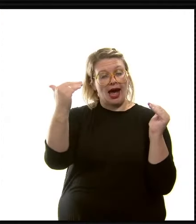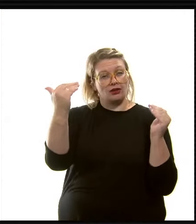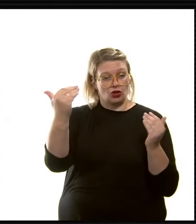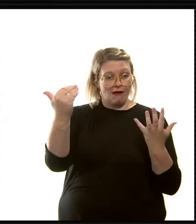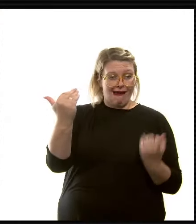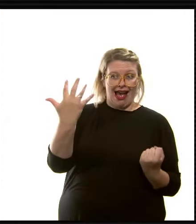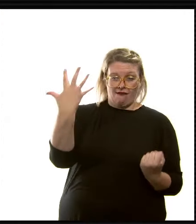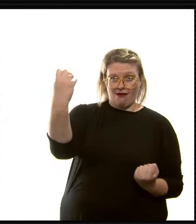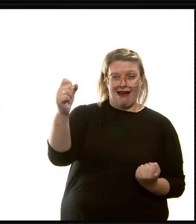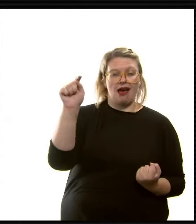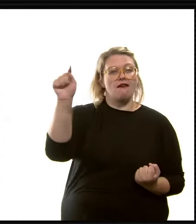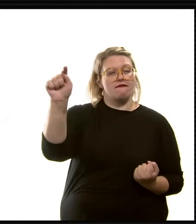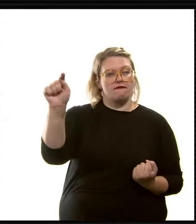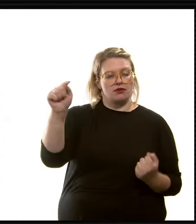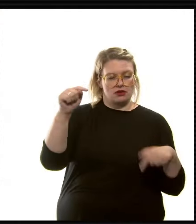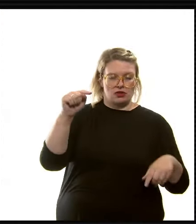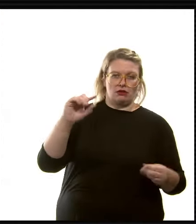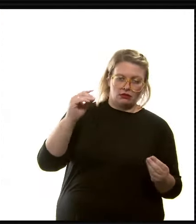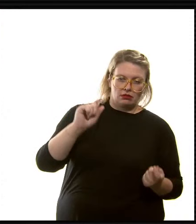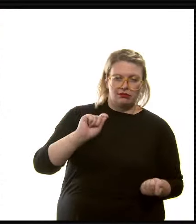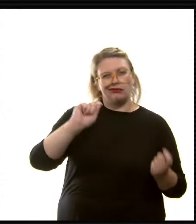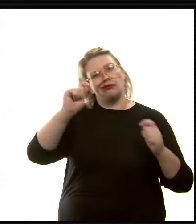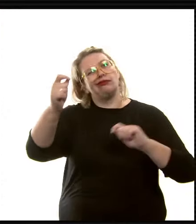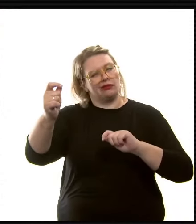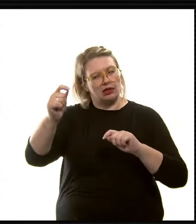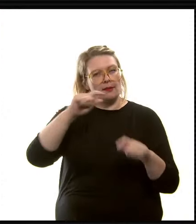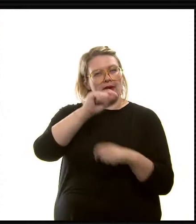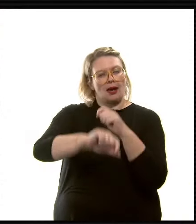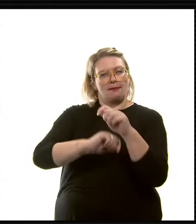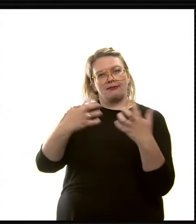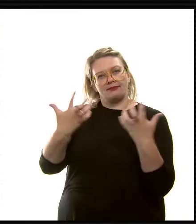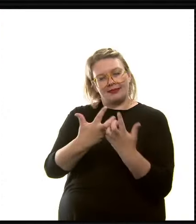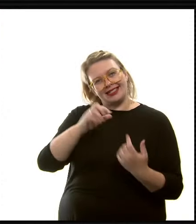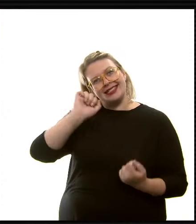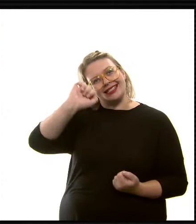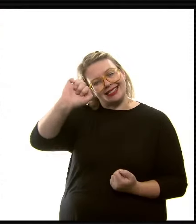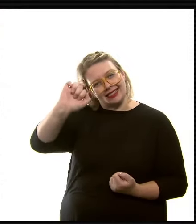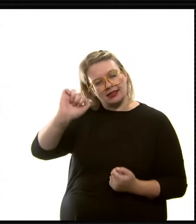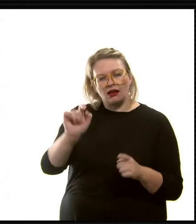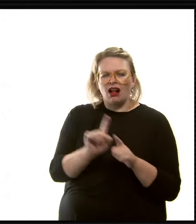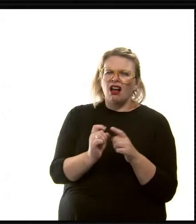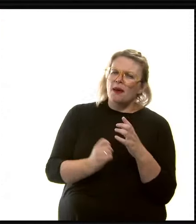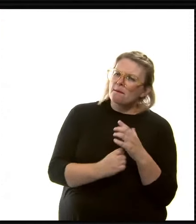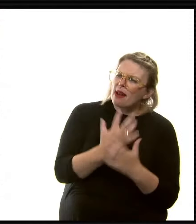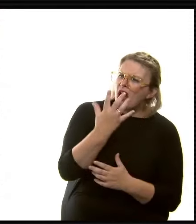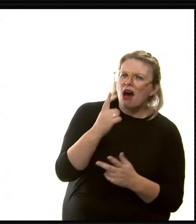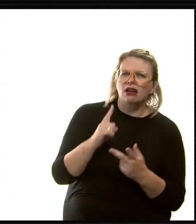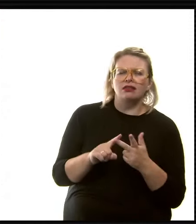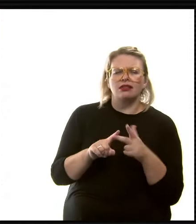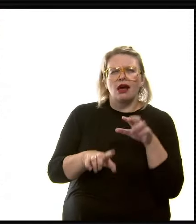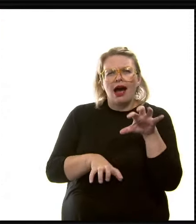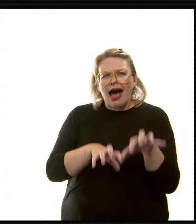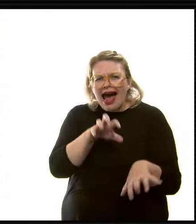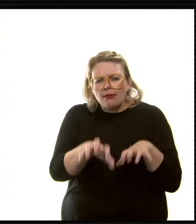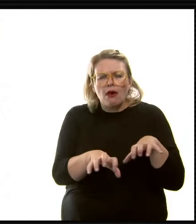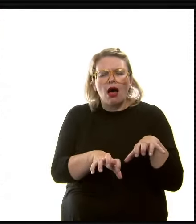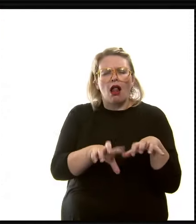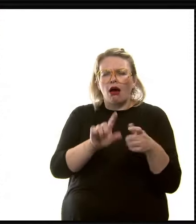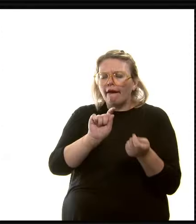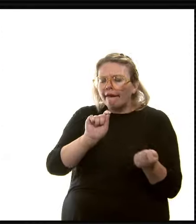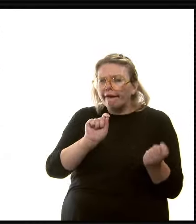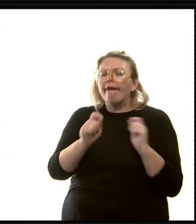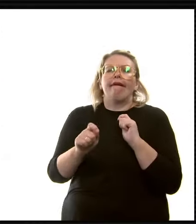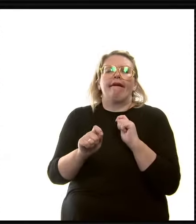Earth and it's the design challenge is to take that thing, a plant or a creature, and then turn it into that